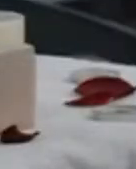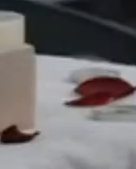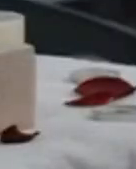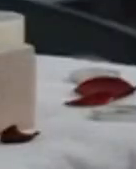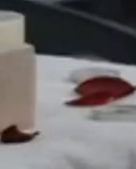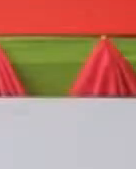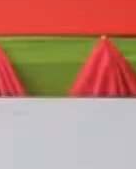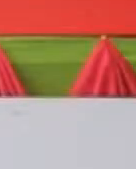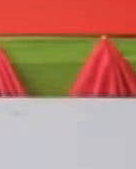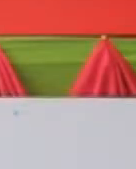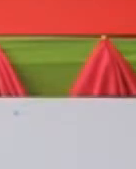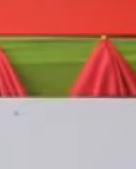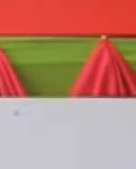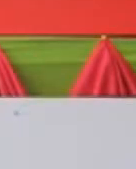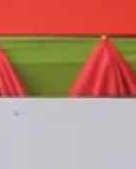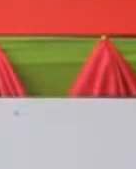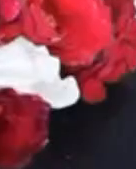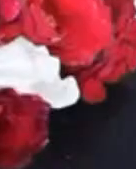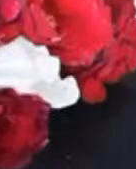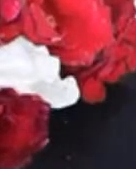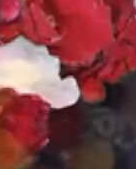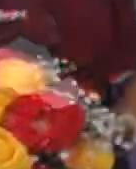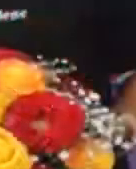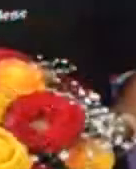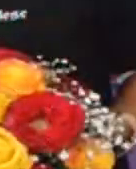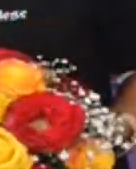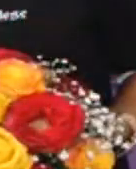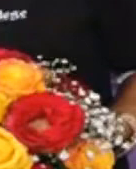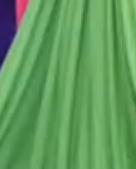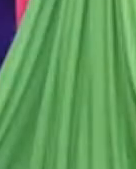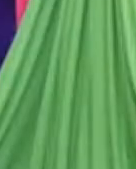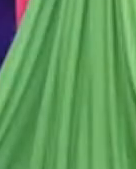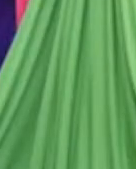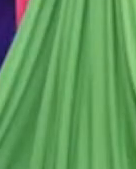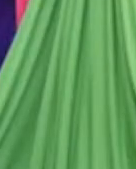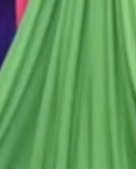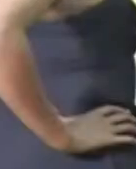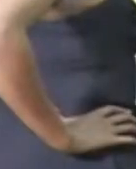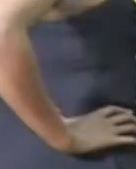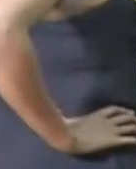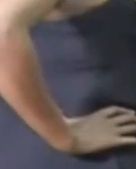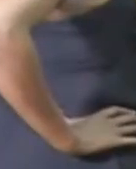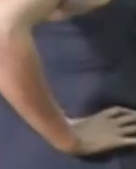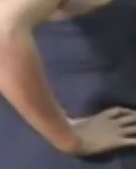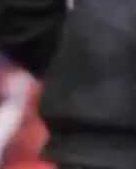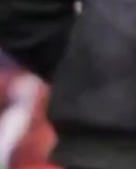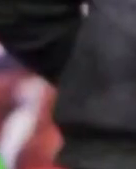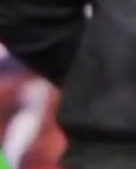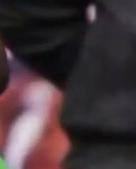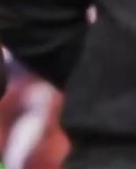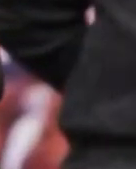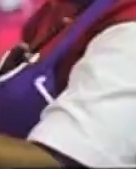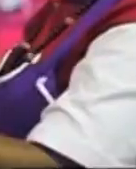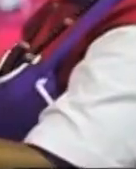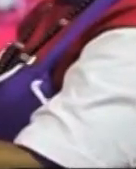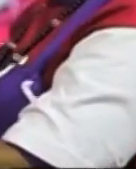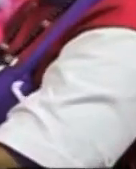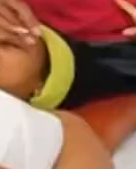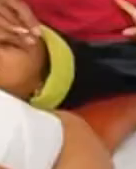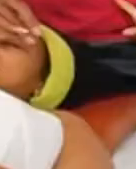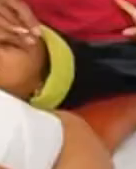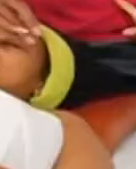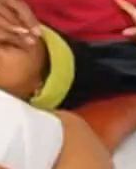soft furnishing, event decoration, flower arrangement, event planning, hairdressing, barbering and